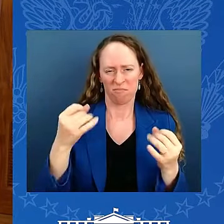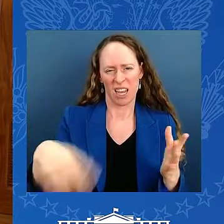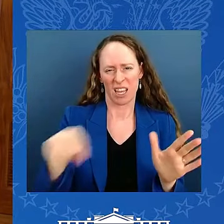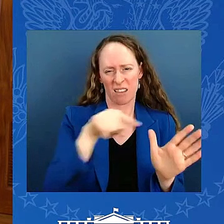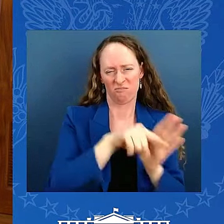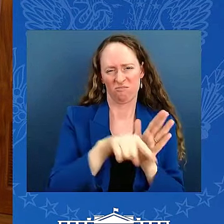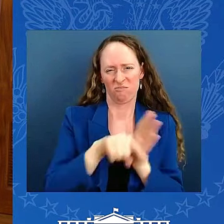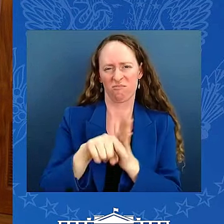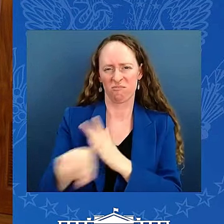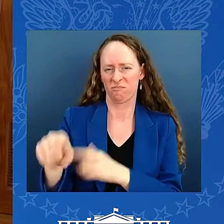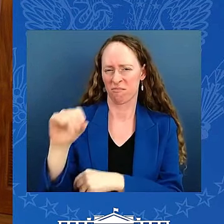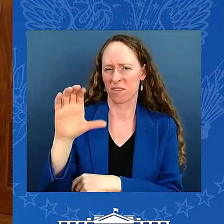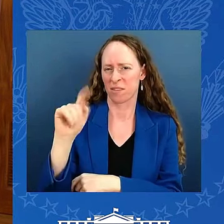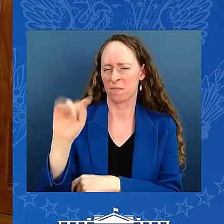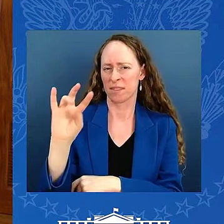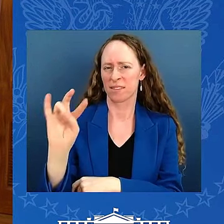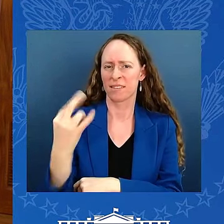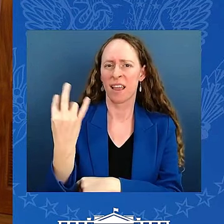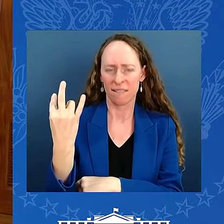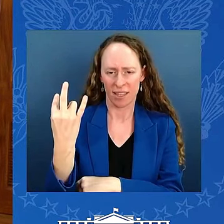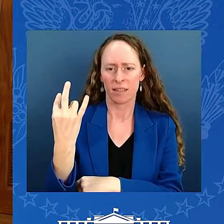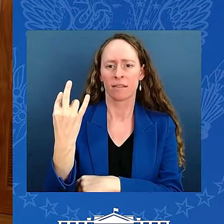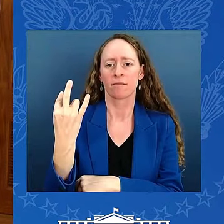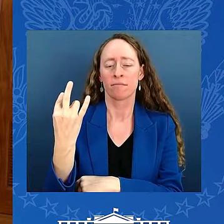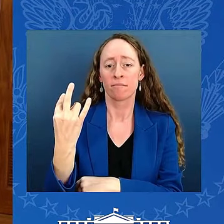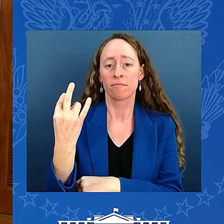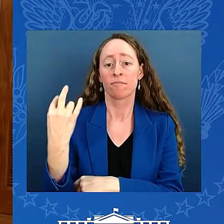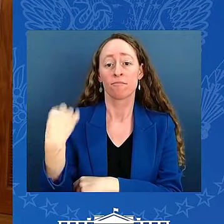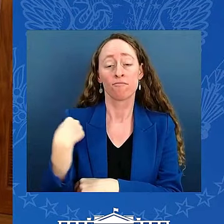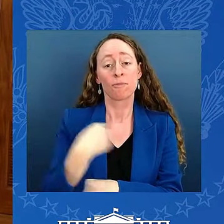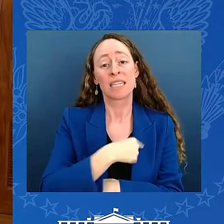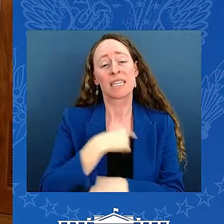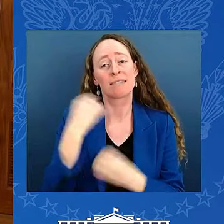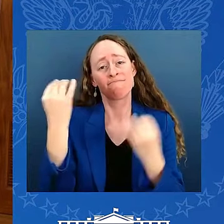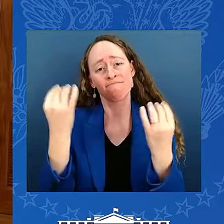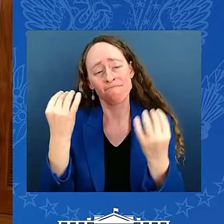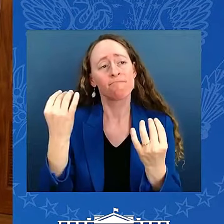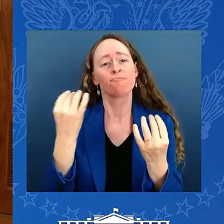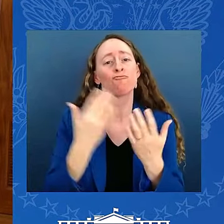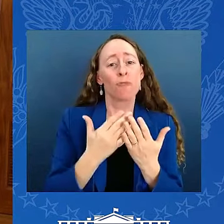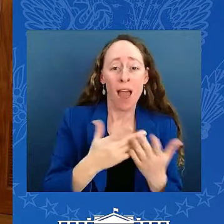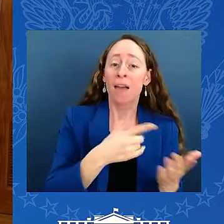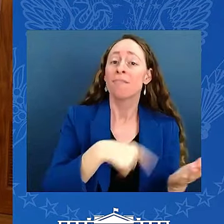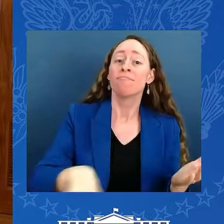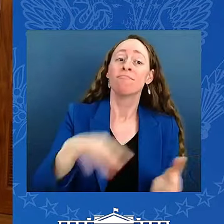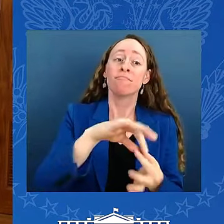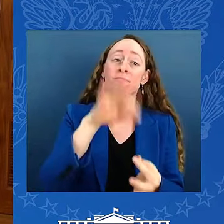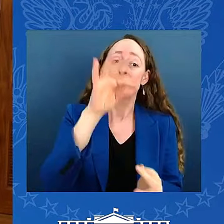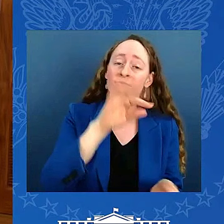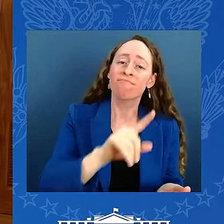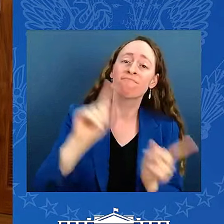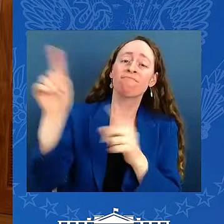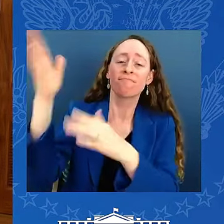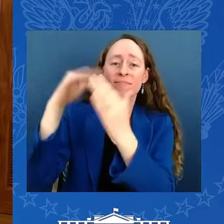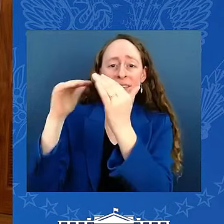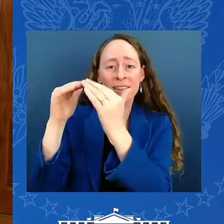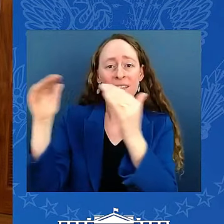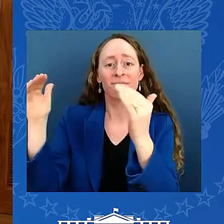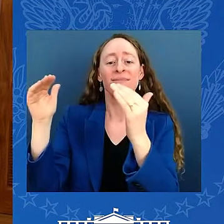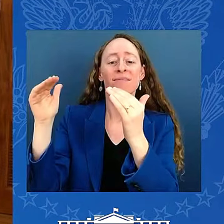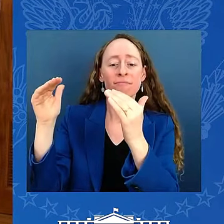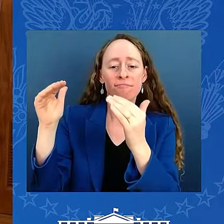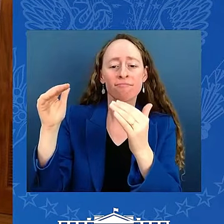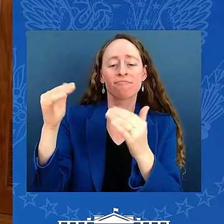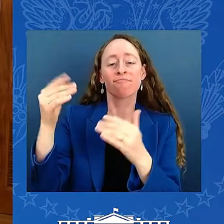we pray, for the ascent of their souls, may they rest in the Garden of Eden, may you shelter them in the shadow of your wings